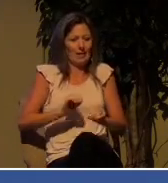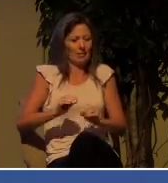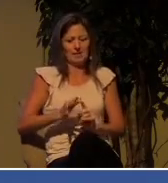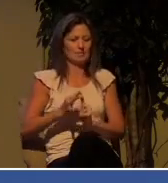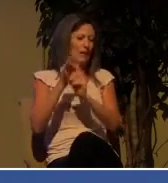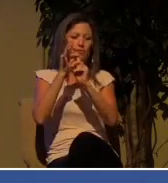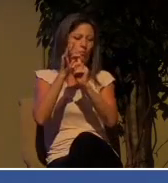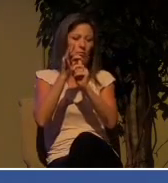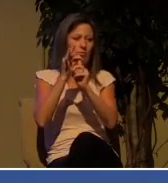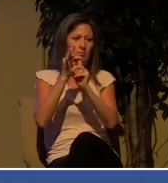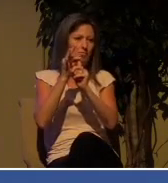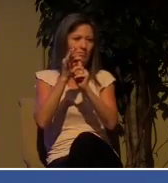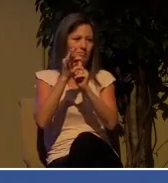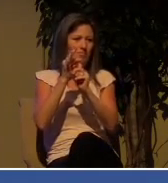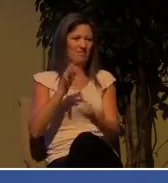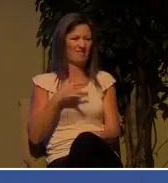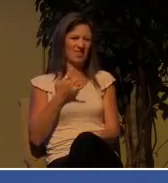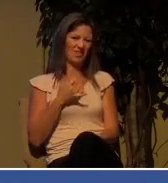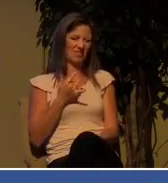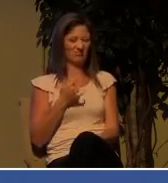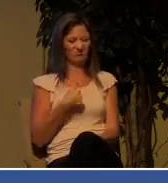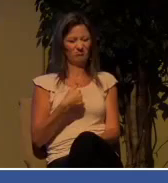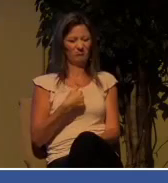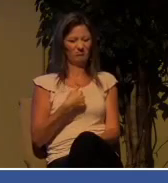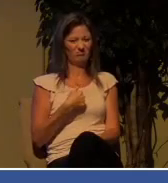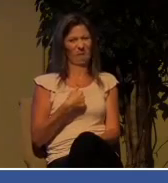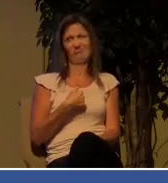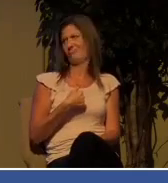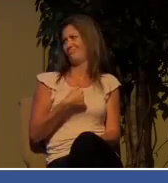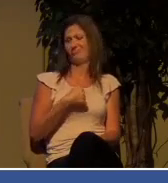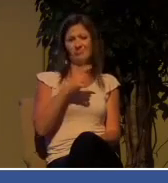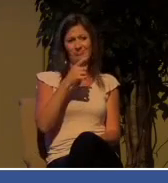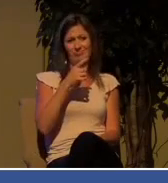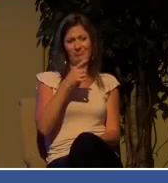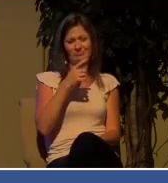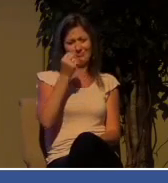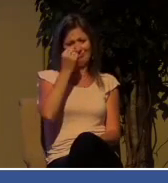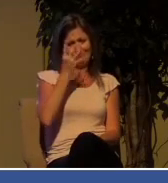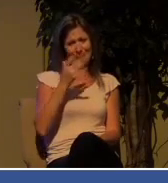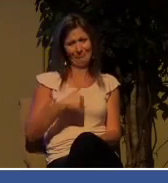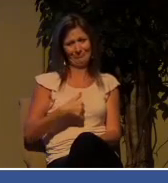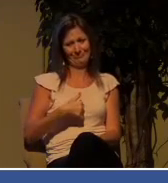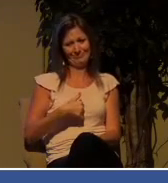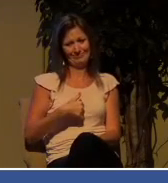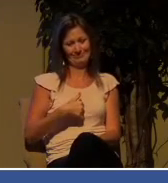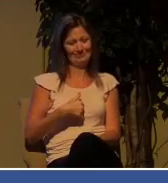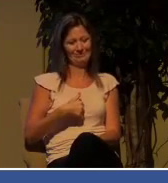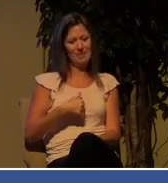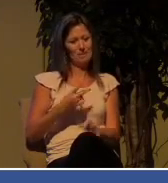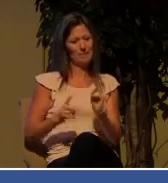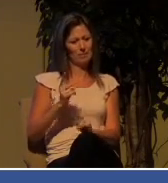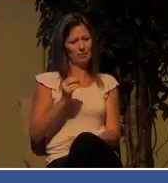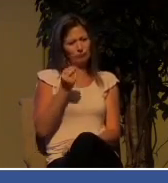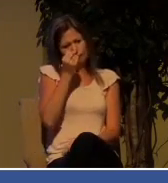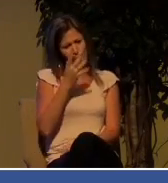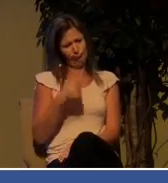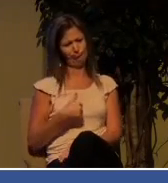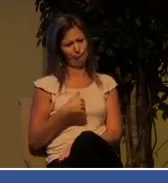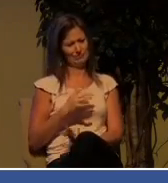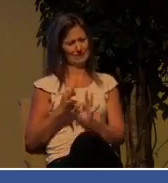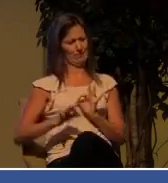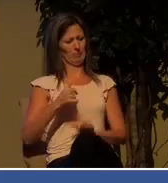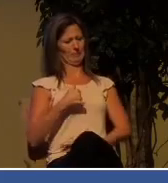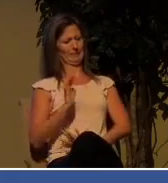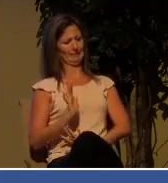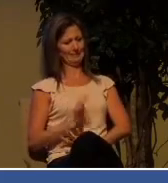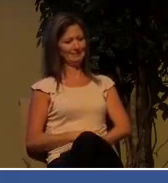somebody else. Pastor, who are you kidding? I'm not kidding anyone. Remember what Jesus said is,